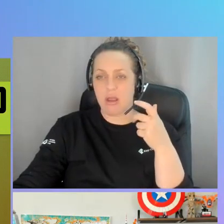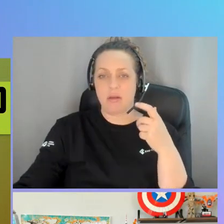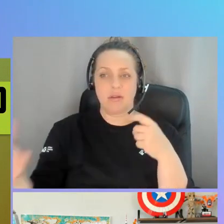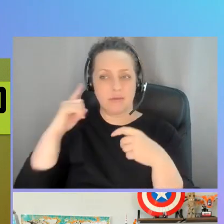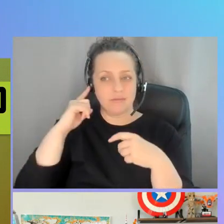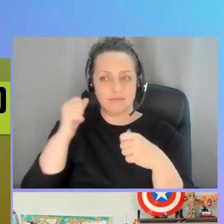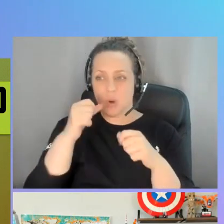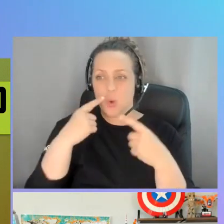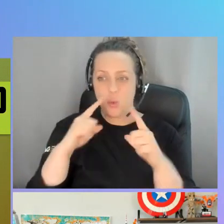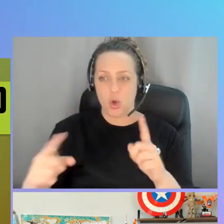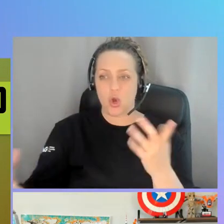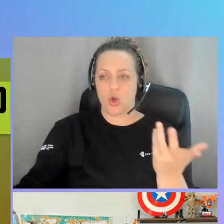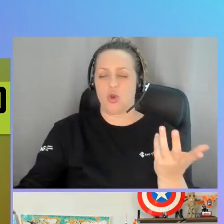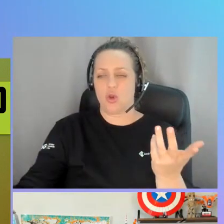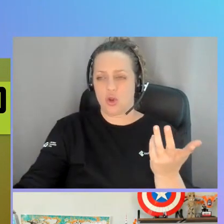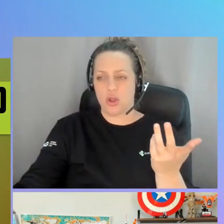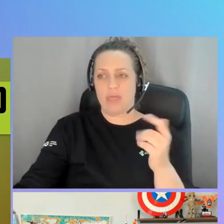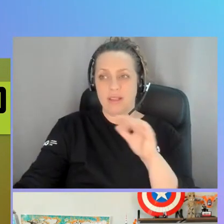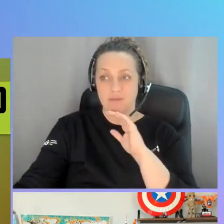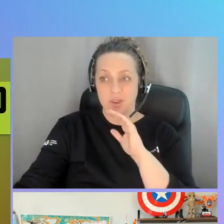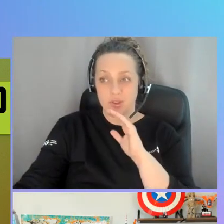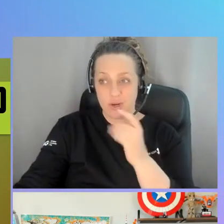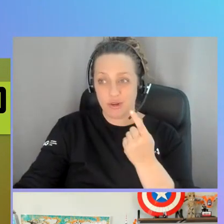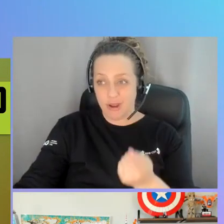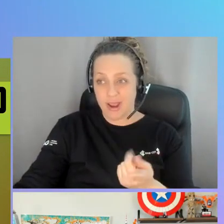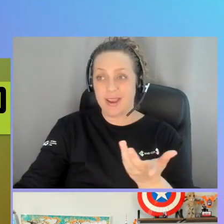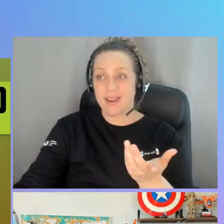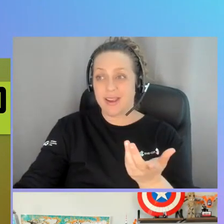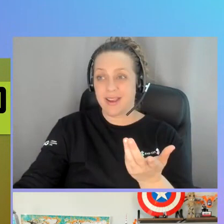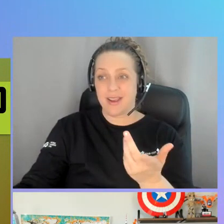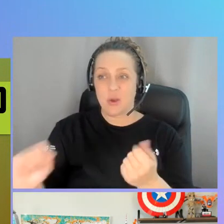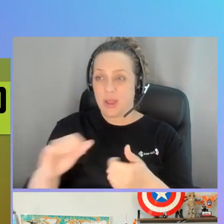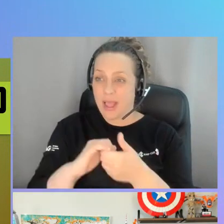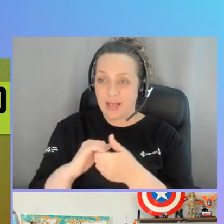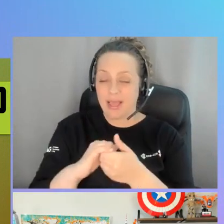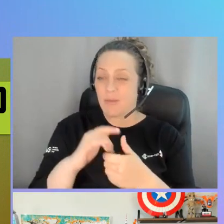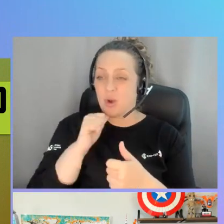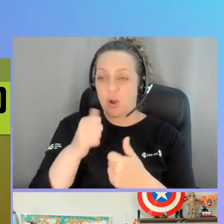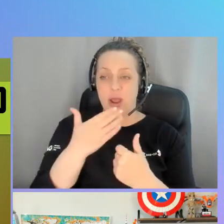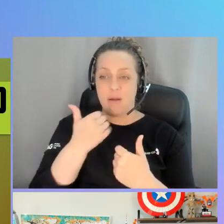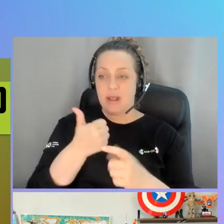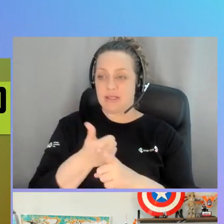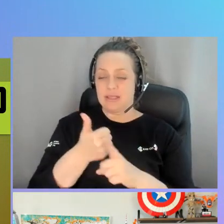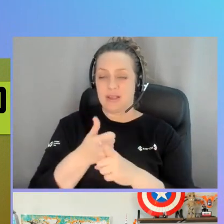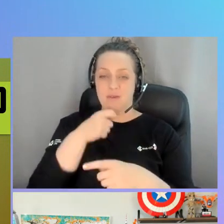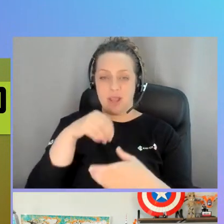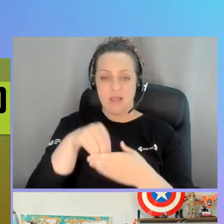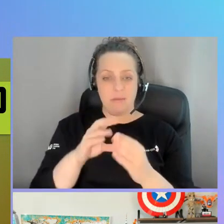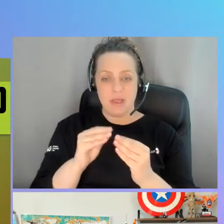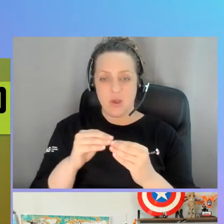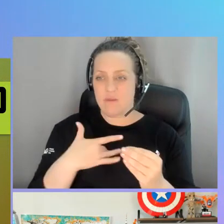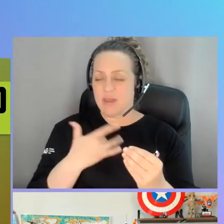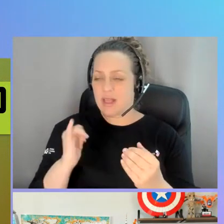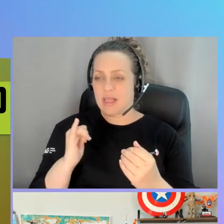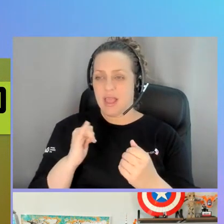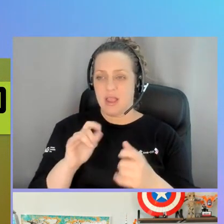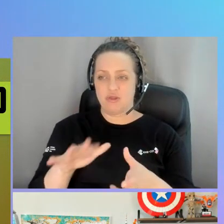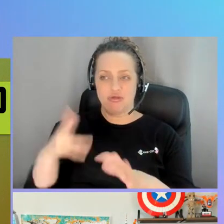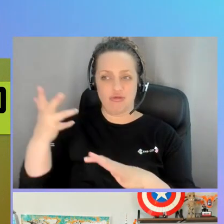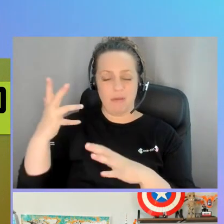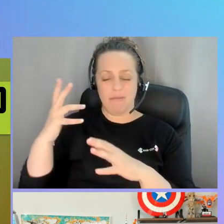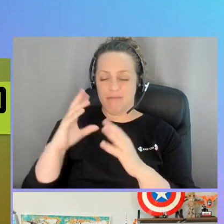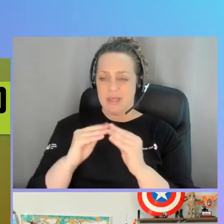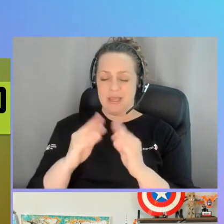working, right? That's frustrating and you can't collaborate. You're not your best self in your meeting. You feel like you're disrupting the